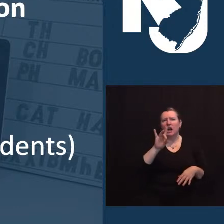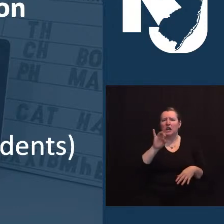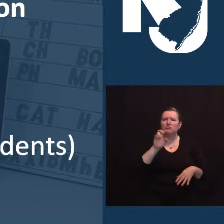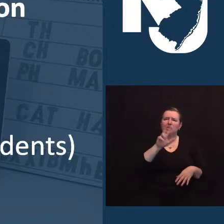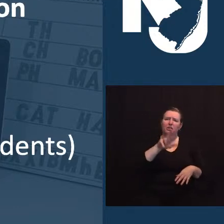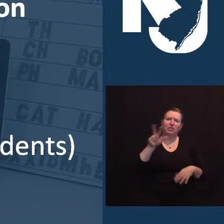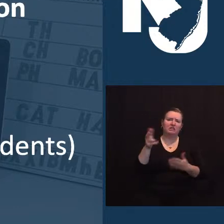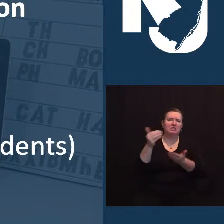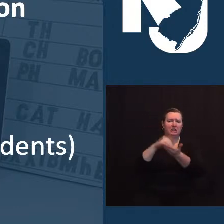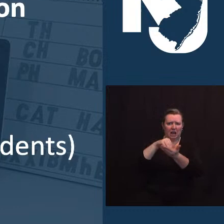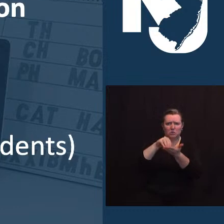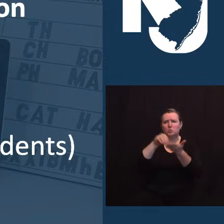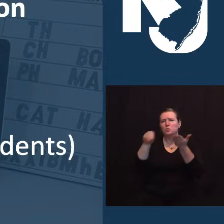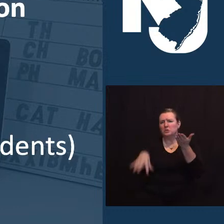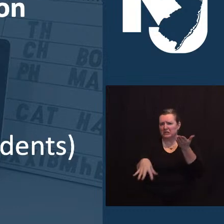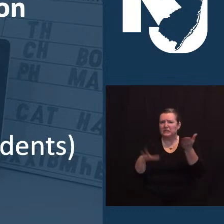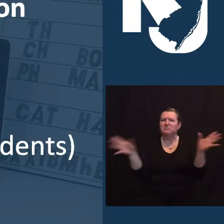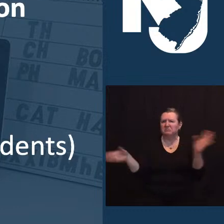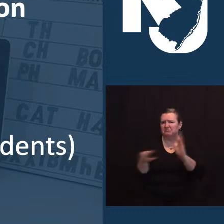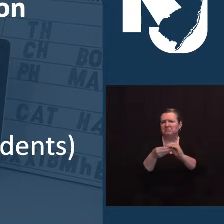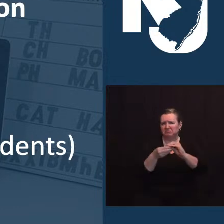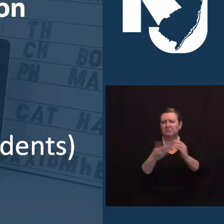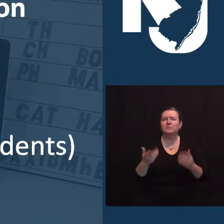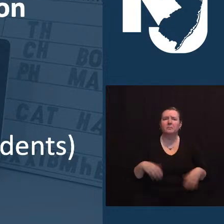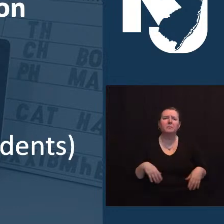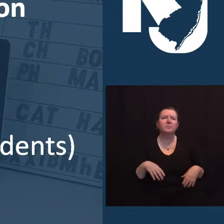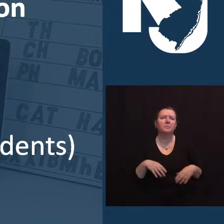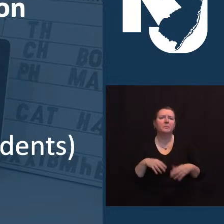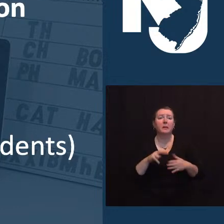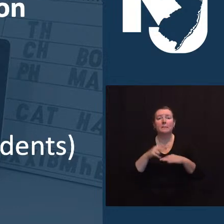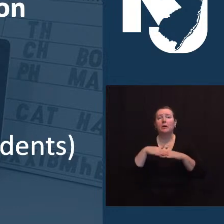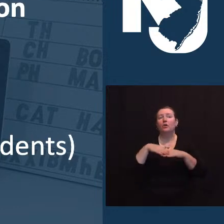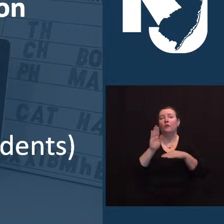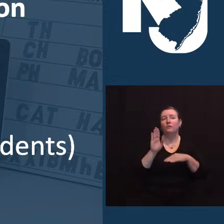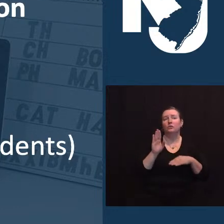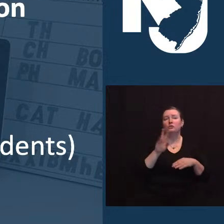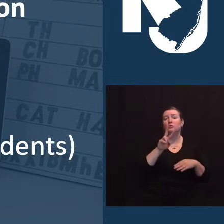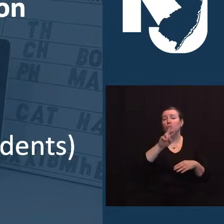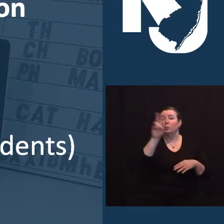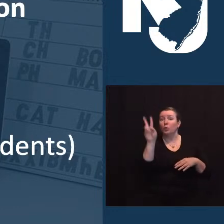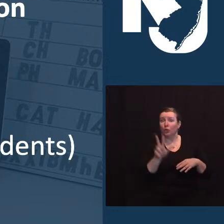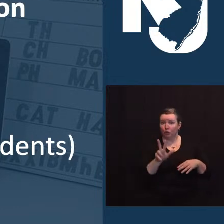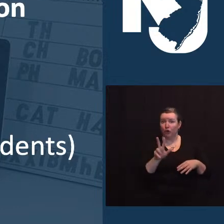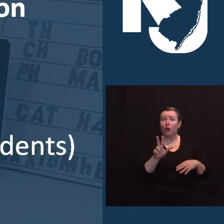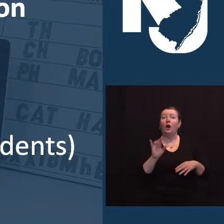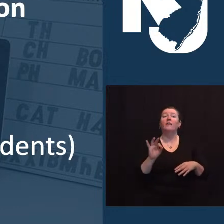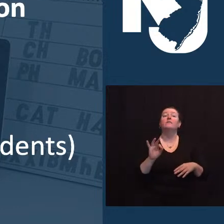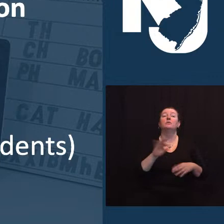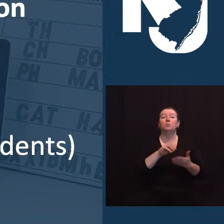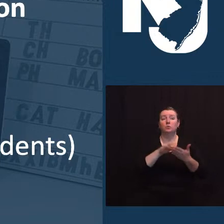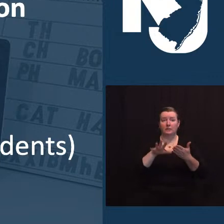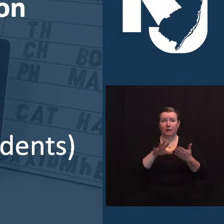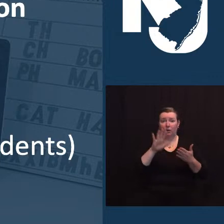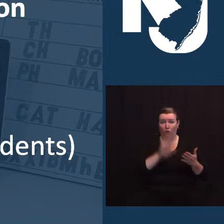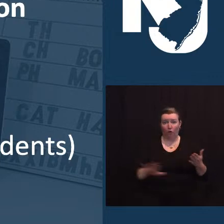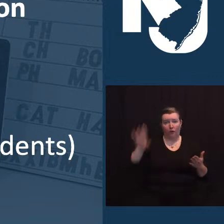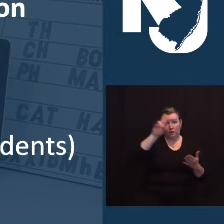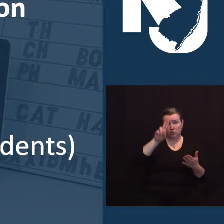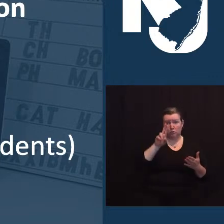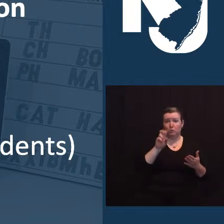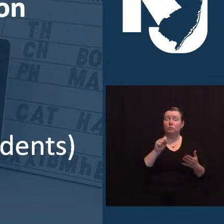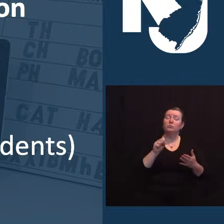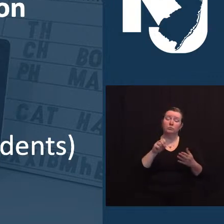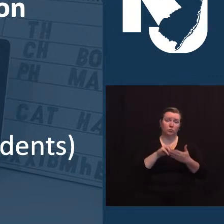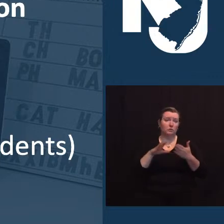833,000 students. This means that more than 2/3 of our 1.35 million students are back in their classrooms in some